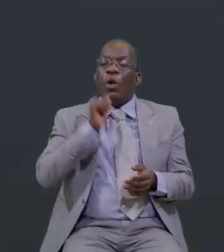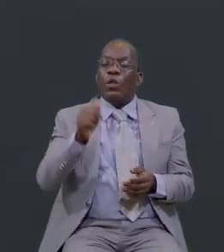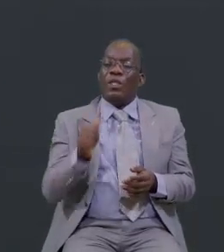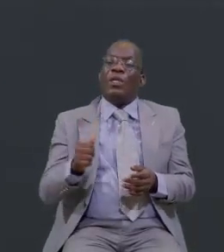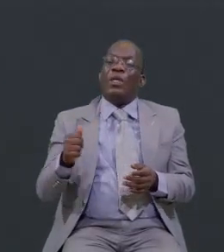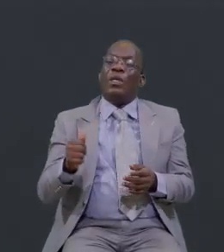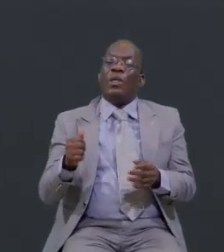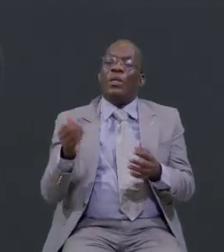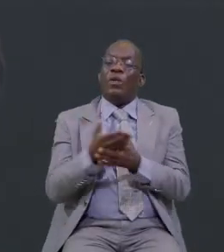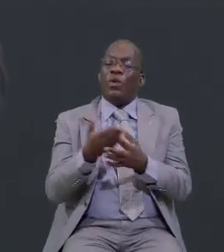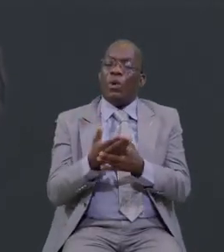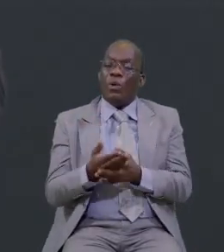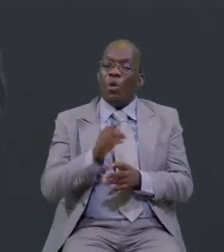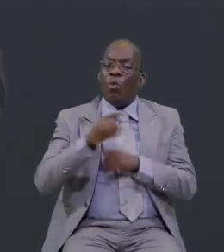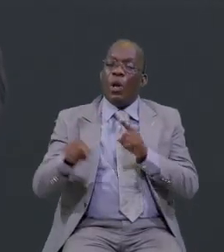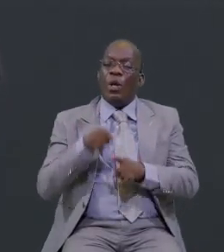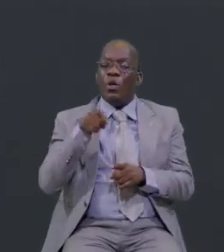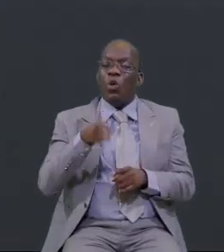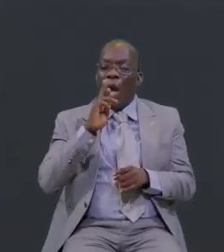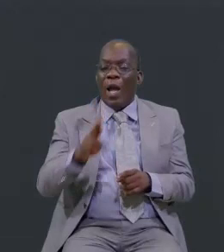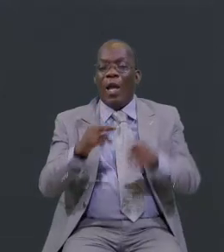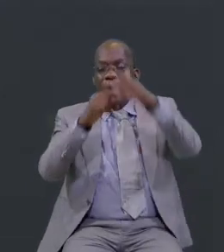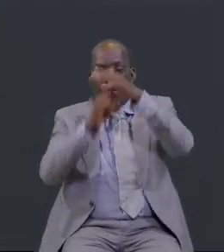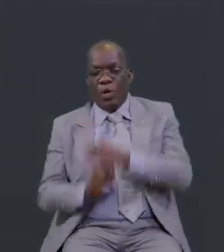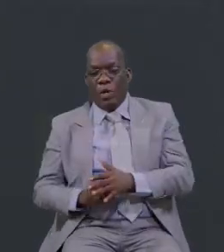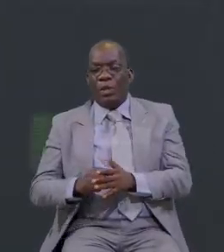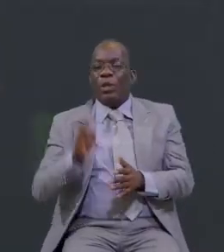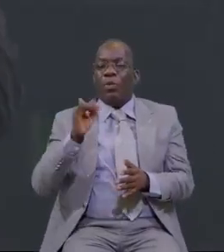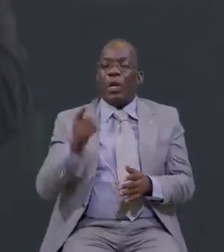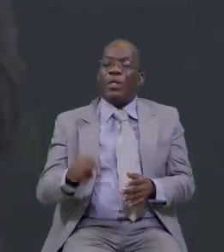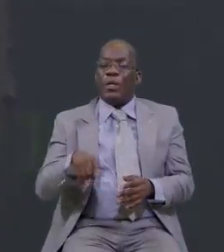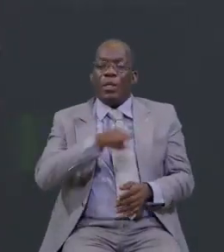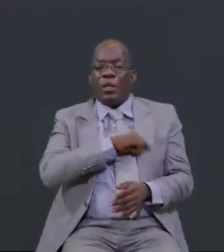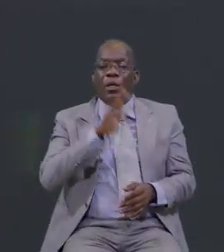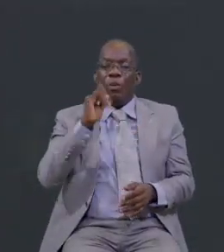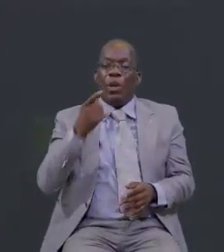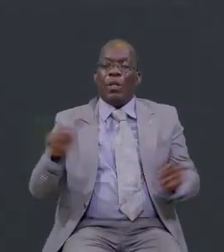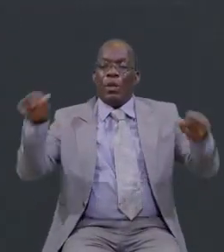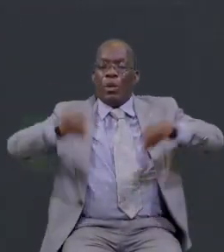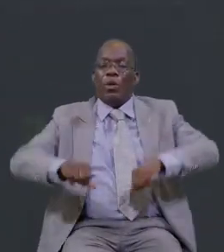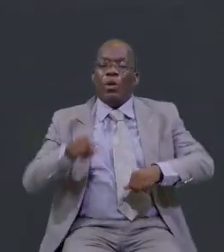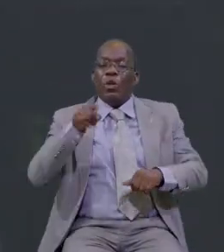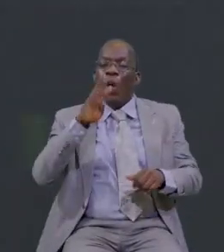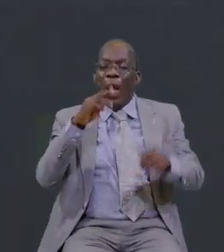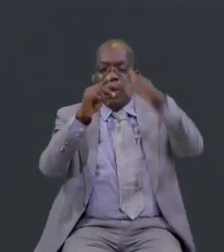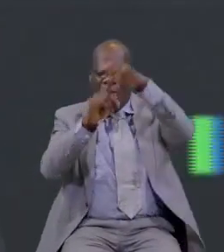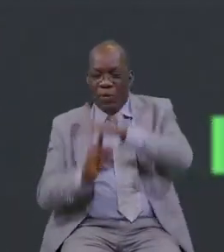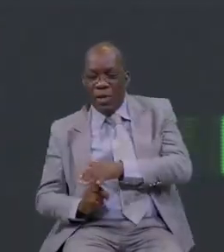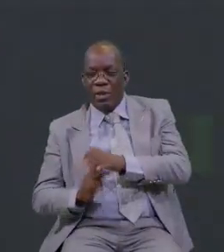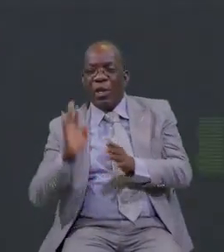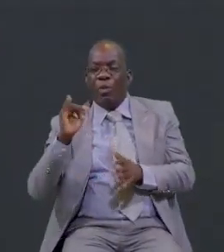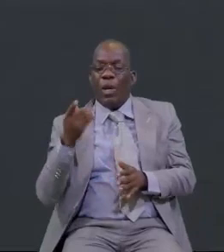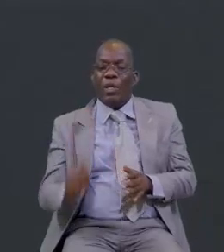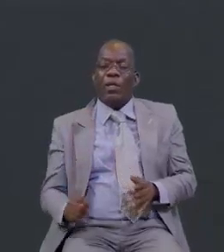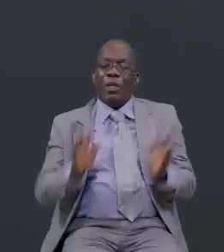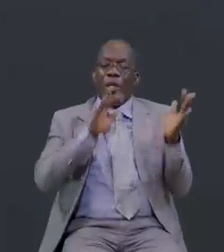you are weighed down by the guilt, by the condemnation, you are weighed down by the expectation